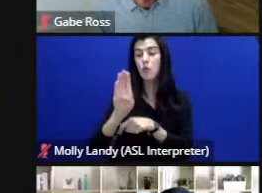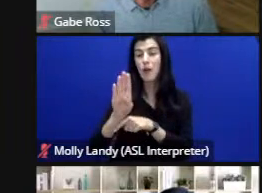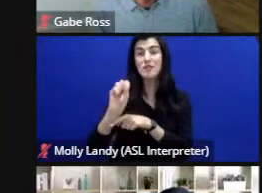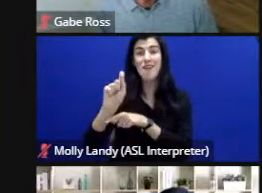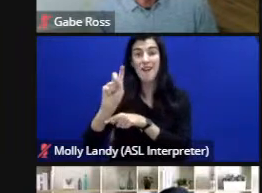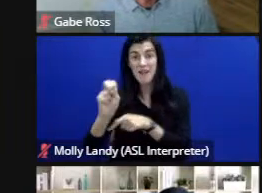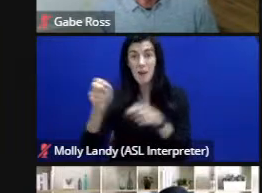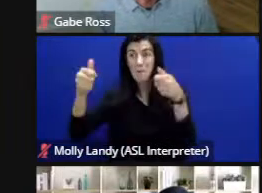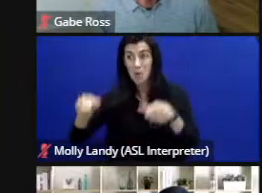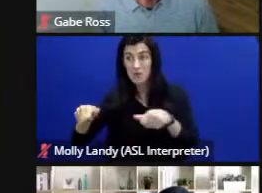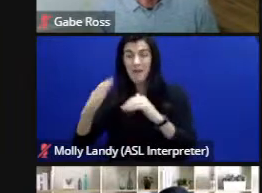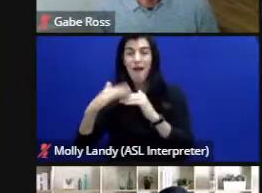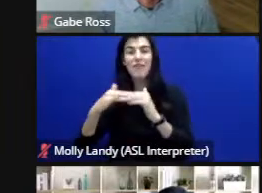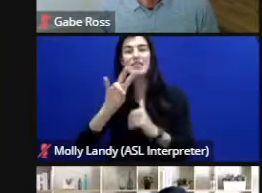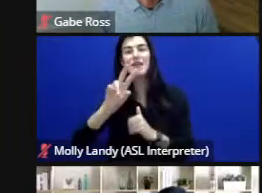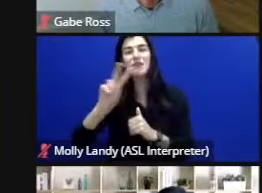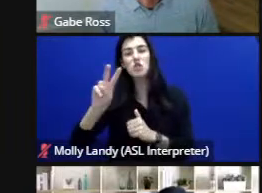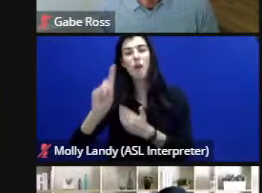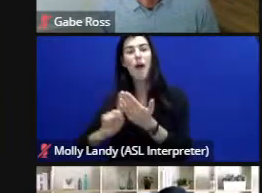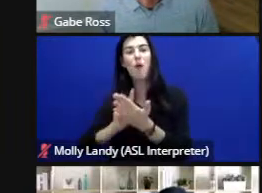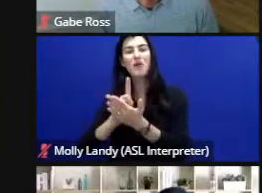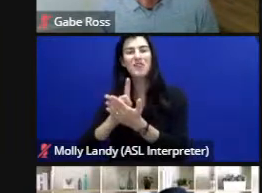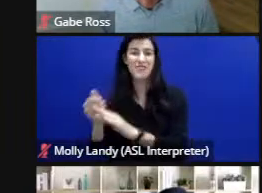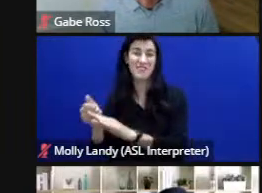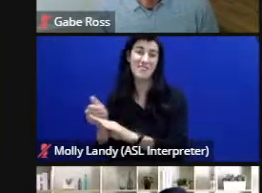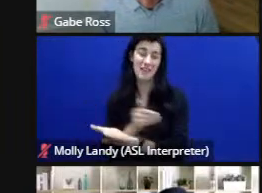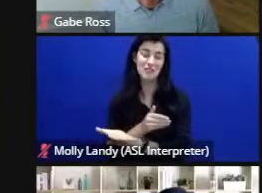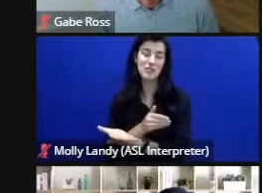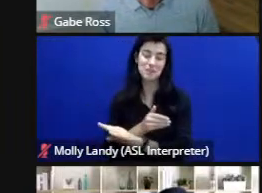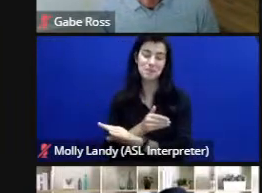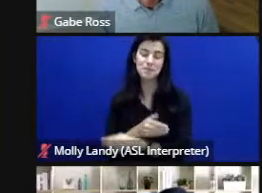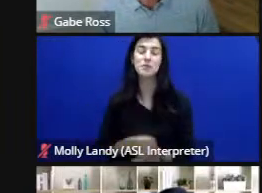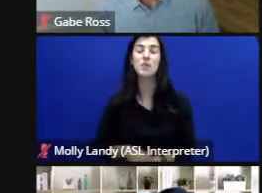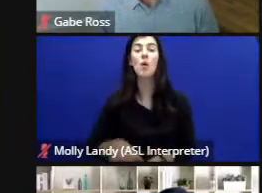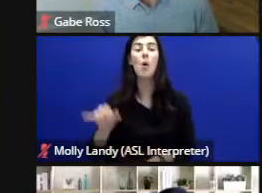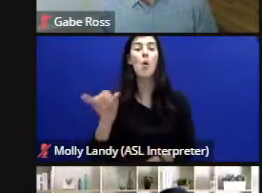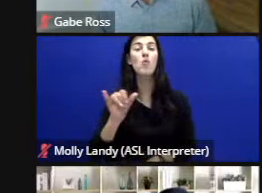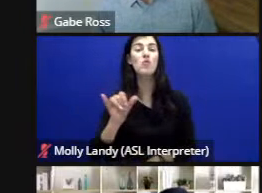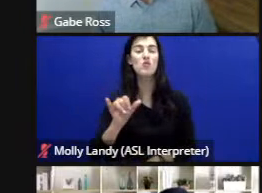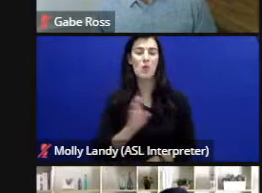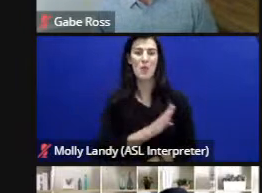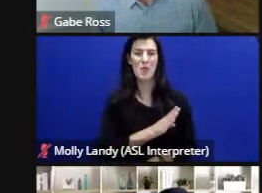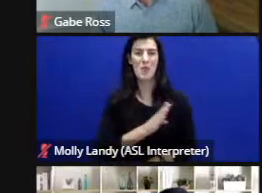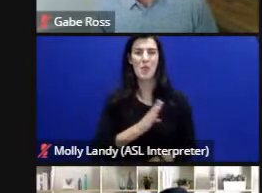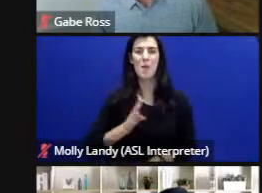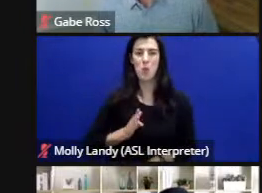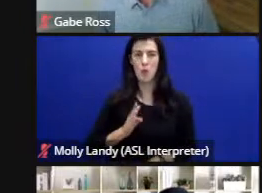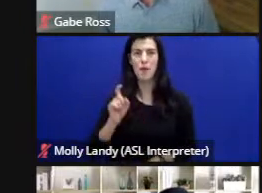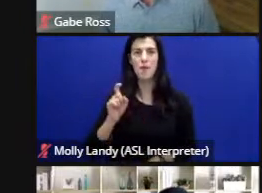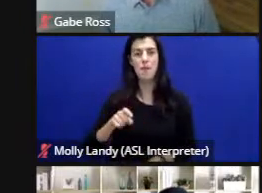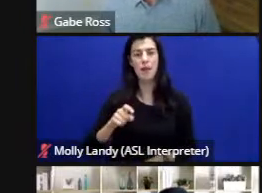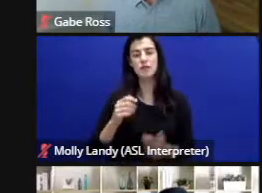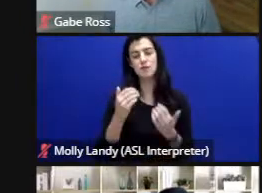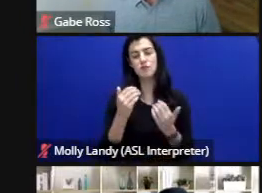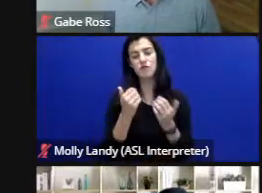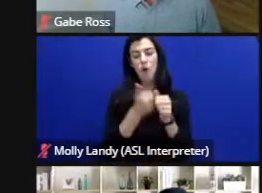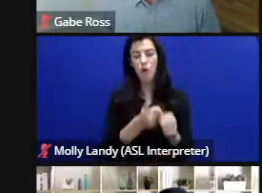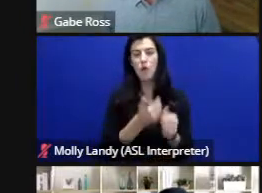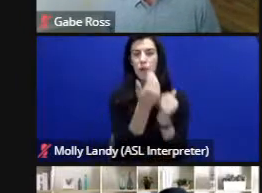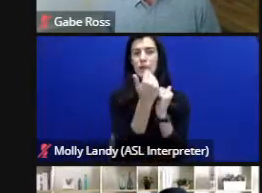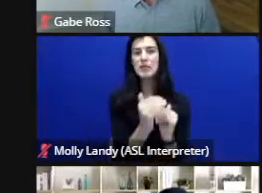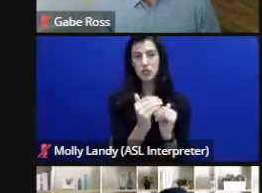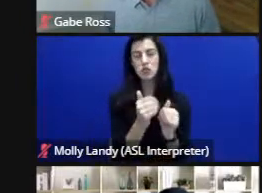hours in advance. And of course, the board is limited to take up any actions here, discuss, deliberate items that are on the